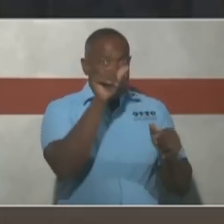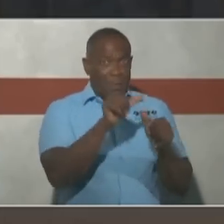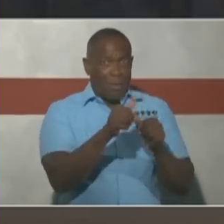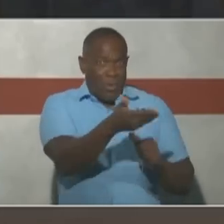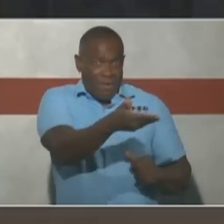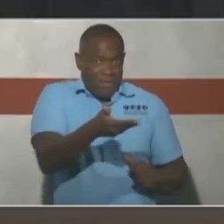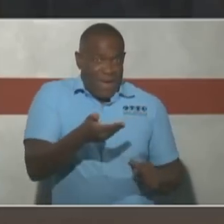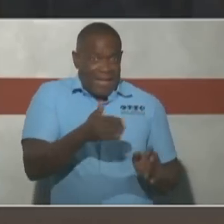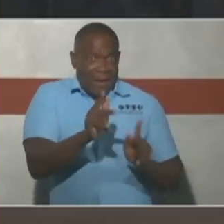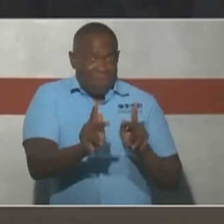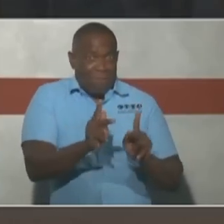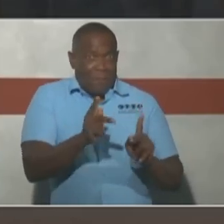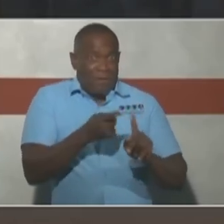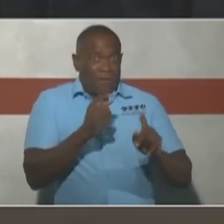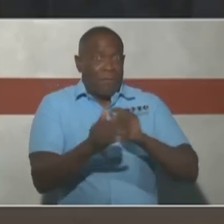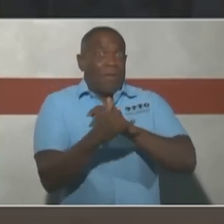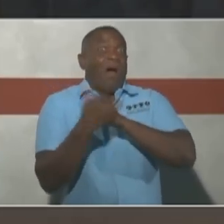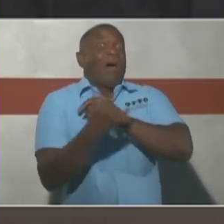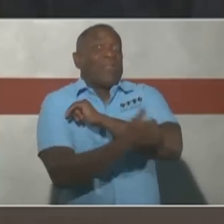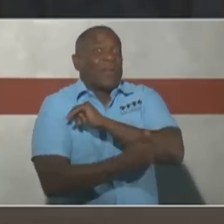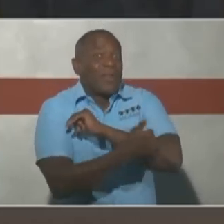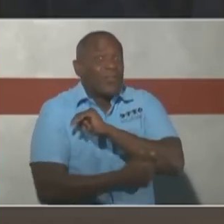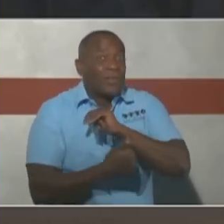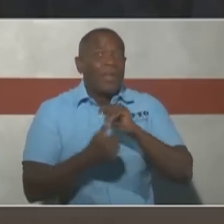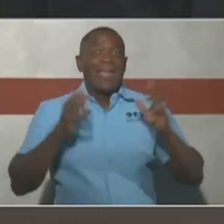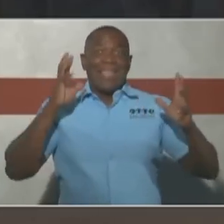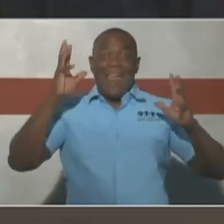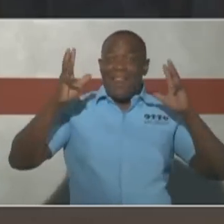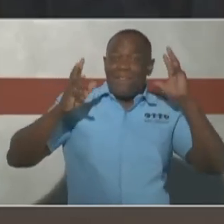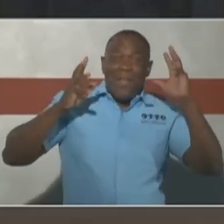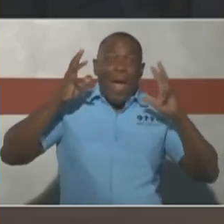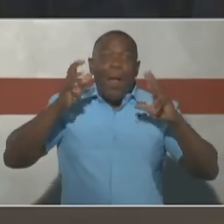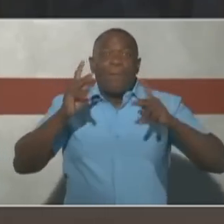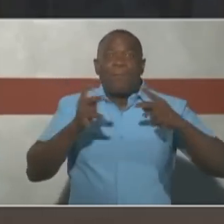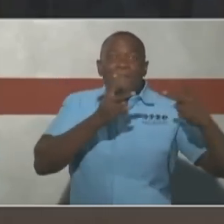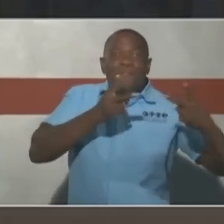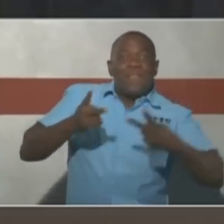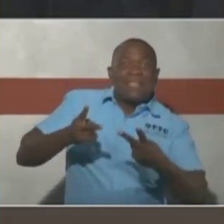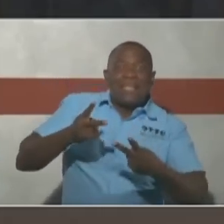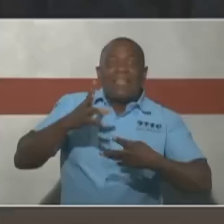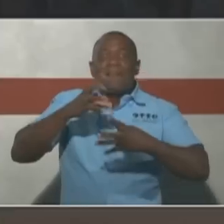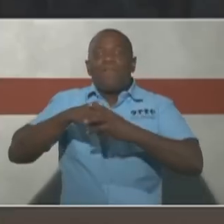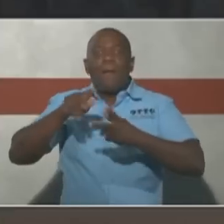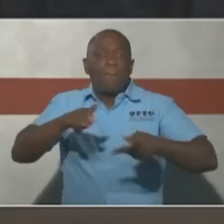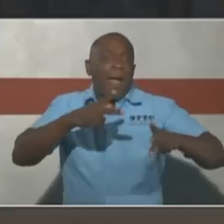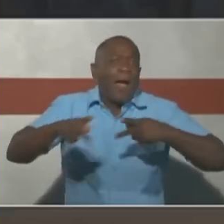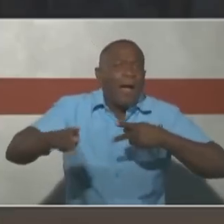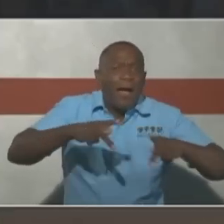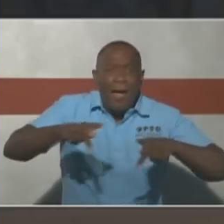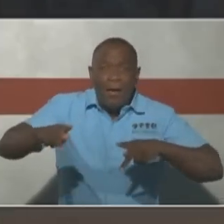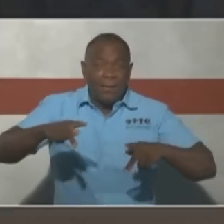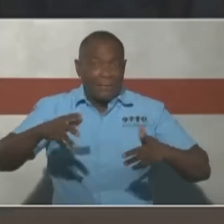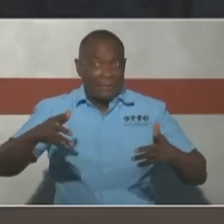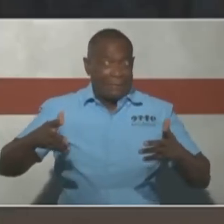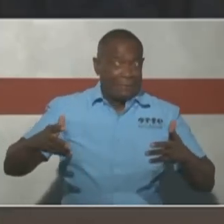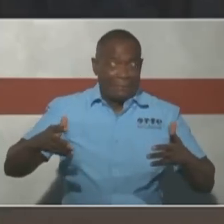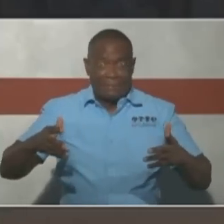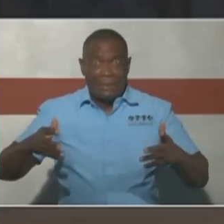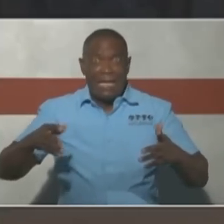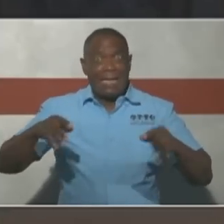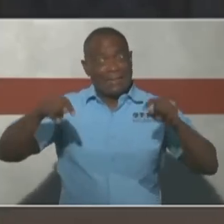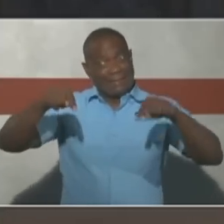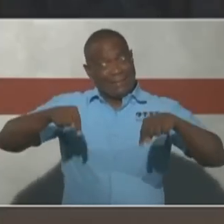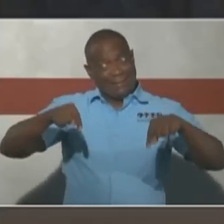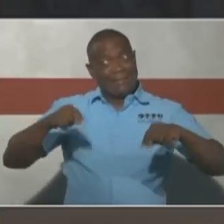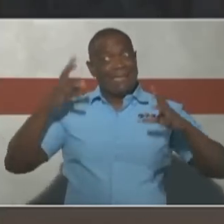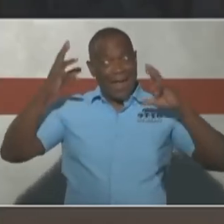Yes, Jewel. On TV6 News, Prime Minister, you did lay out a context in terms of the present overall immunity